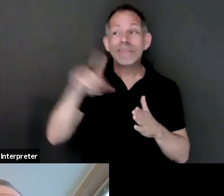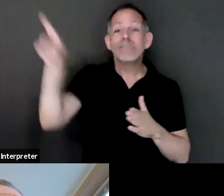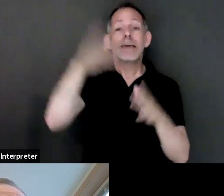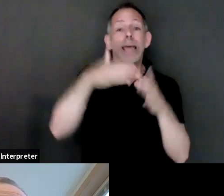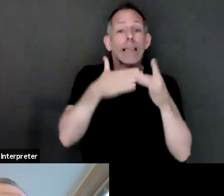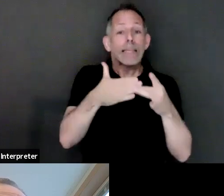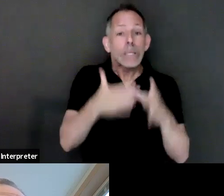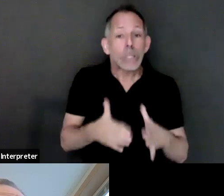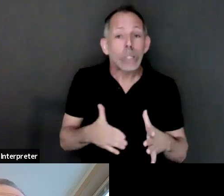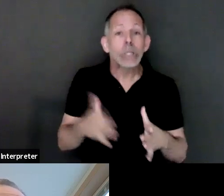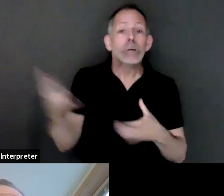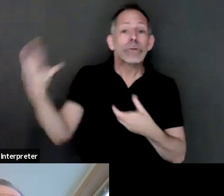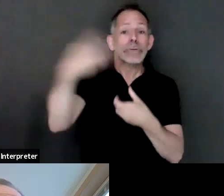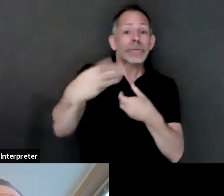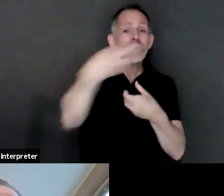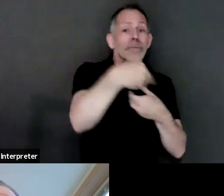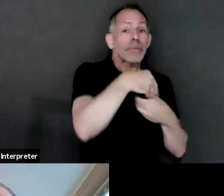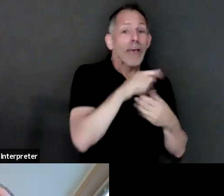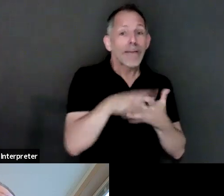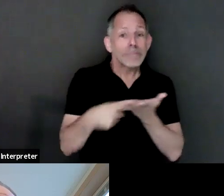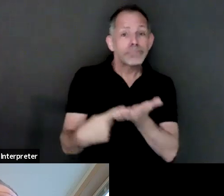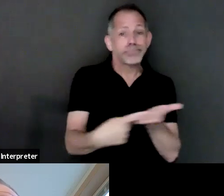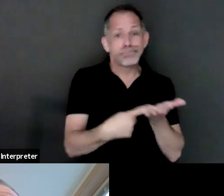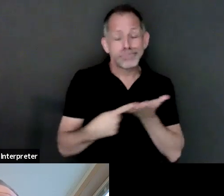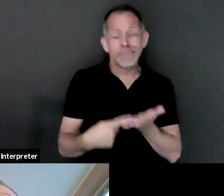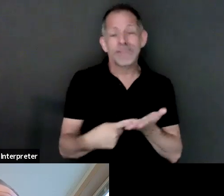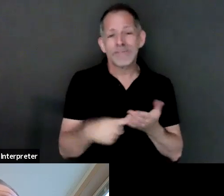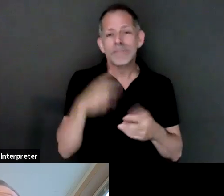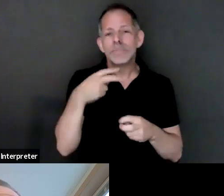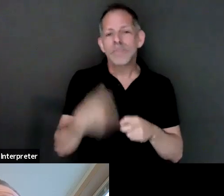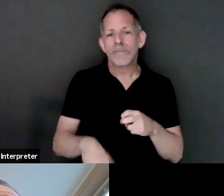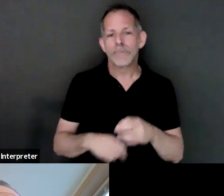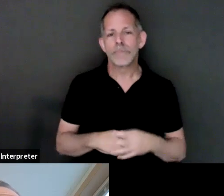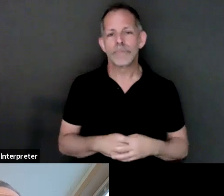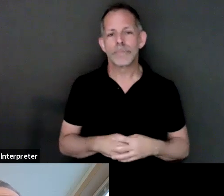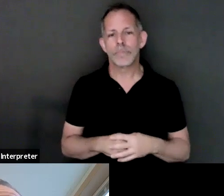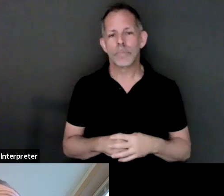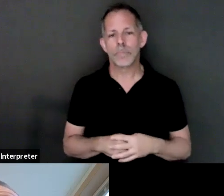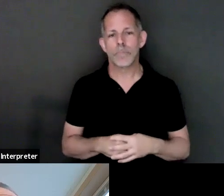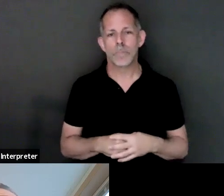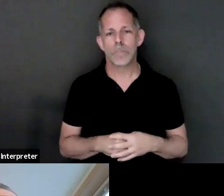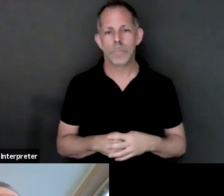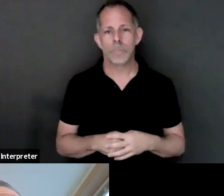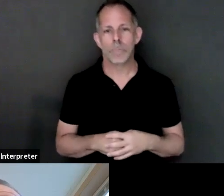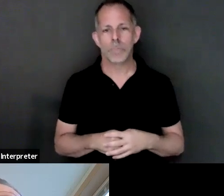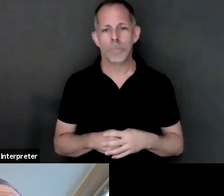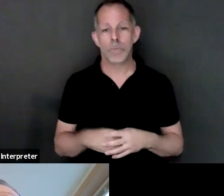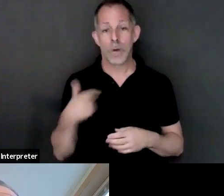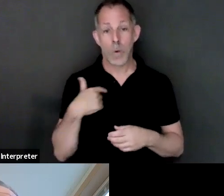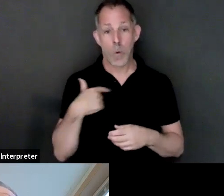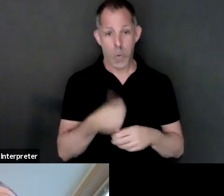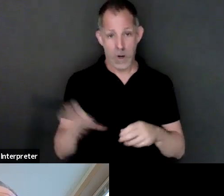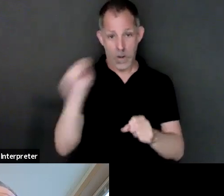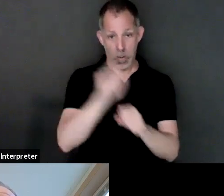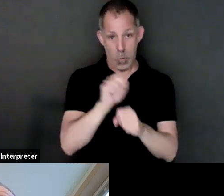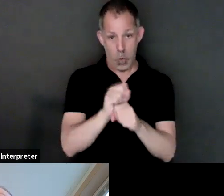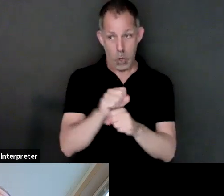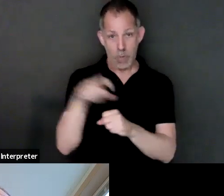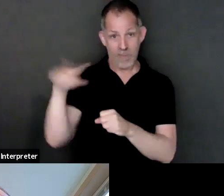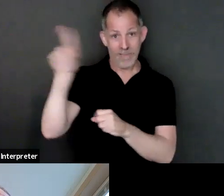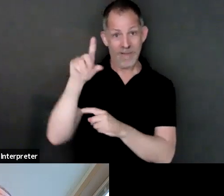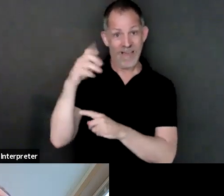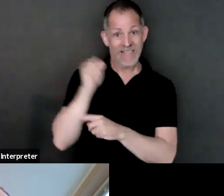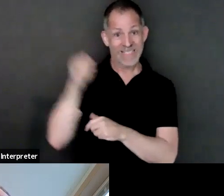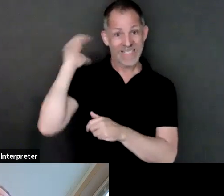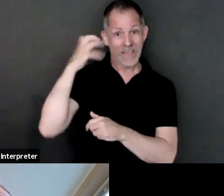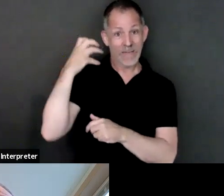society. And so, obviously we'll be working with Executive Summers and our board if such a